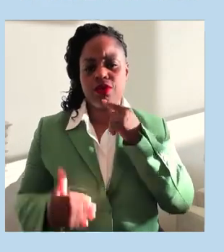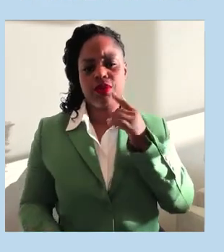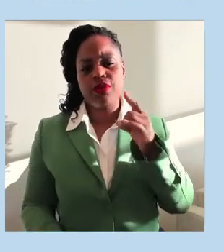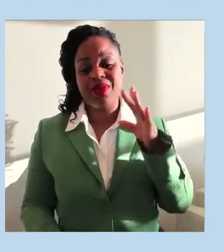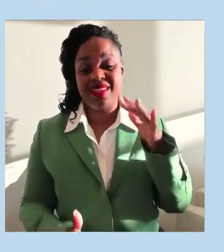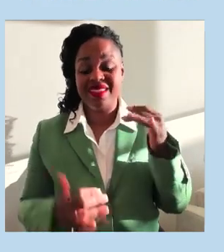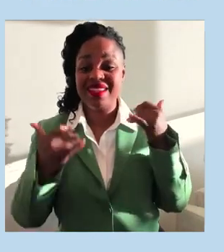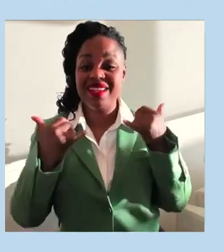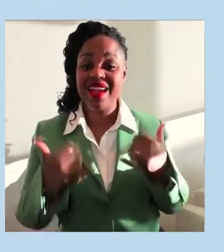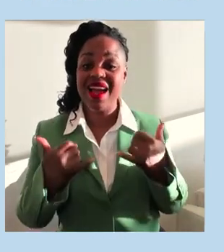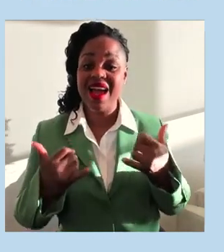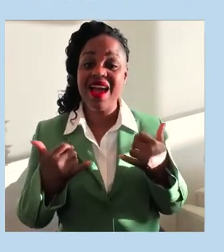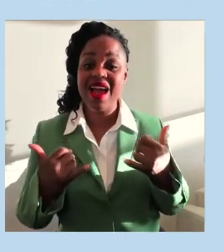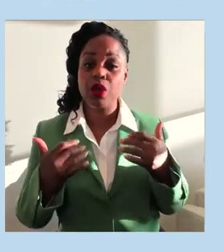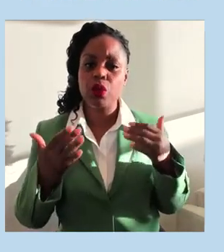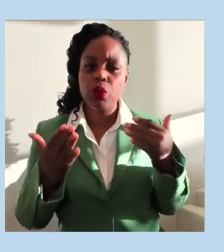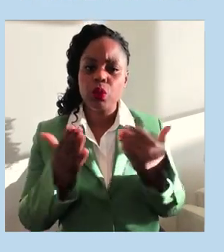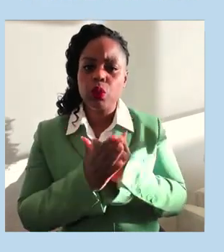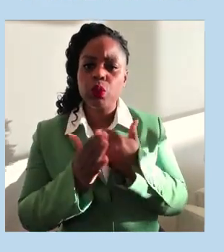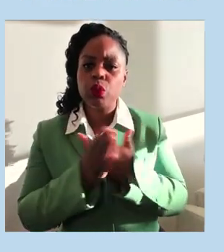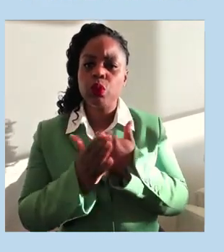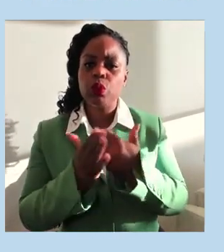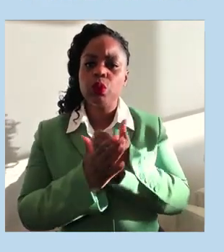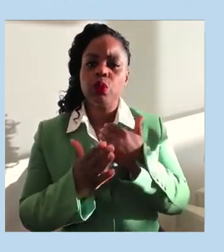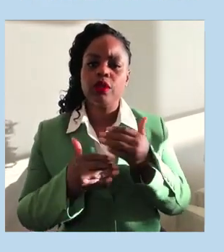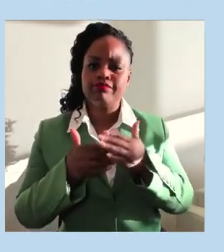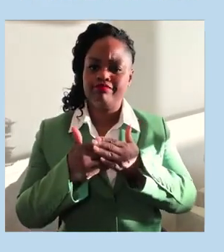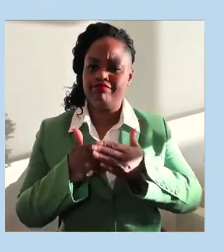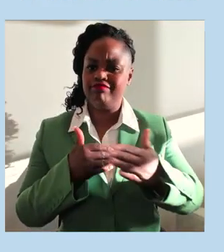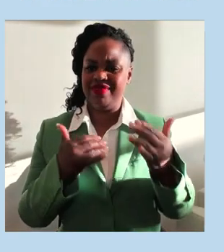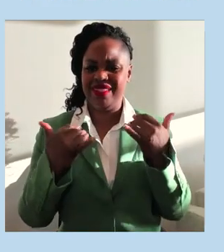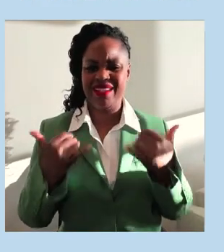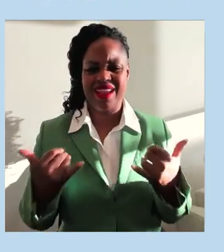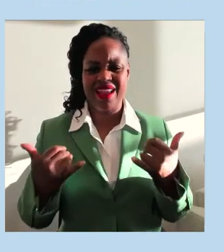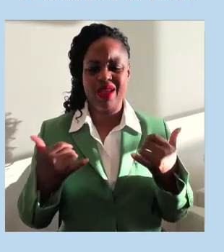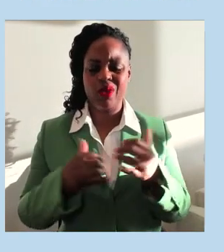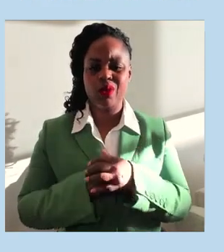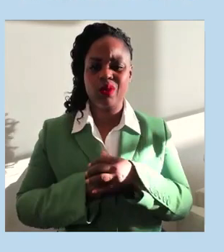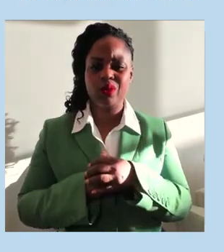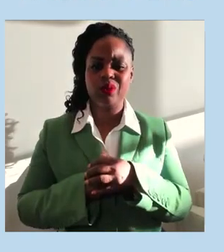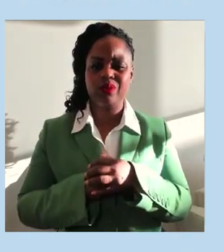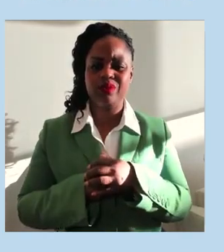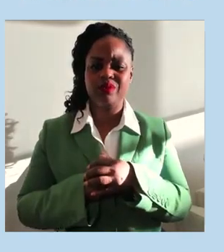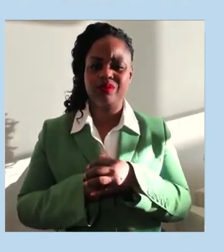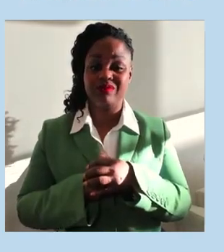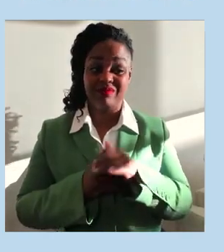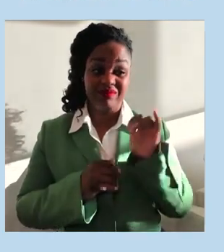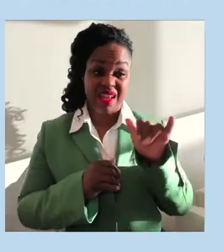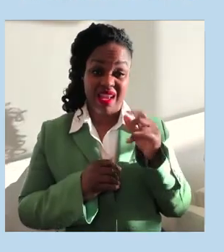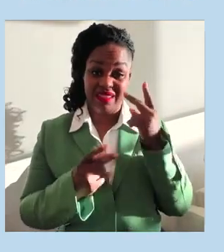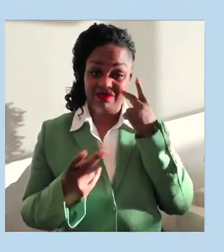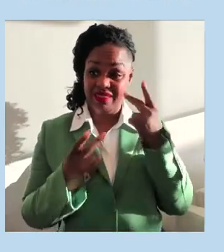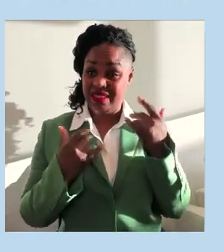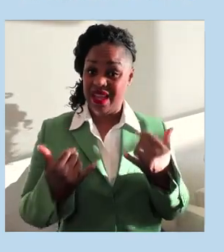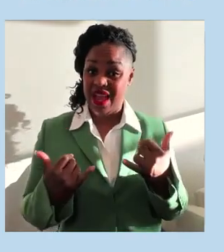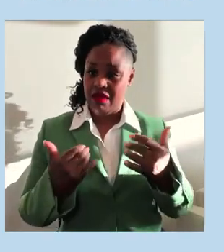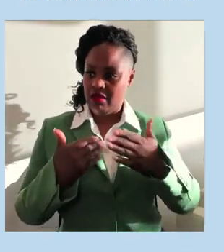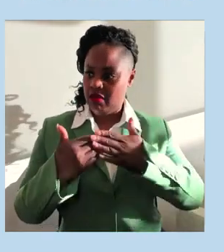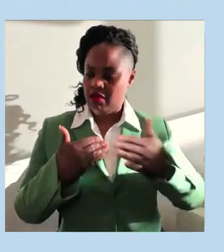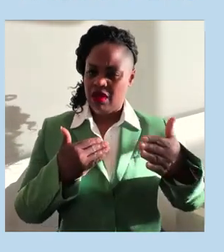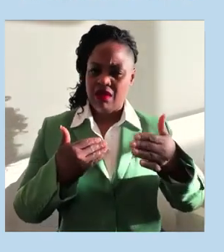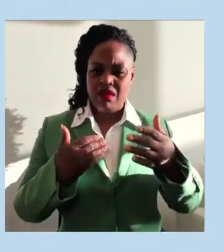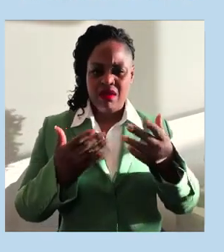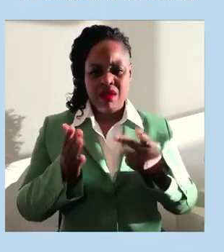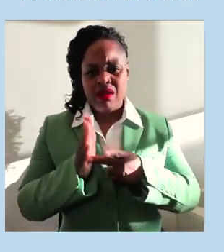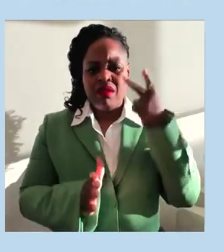secure it up on the Hill, will double our current gender investments. Imagine what that will mean. It will help